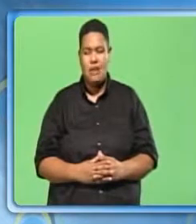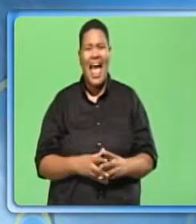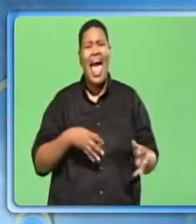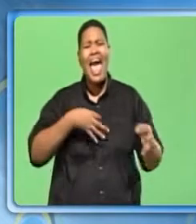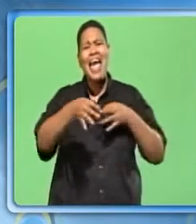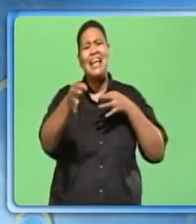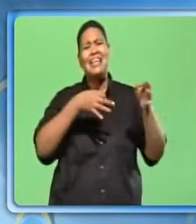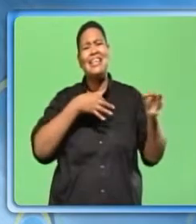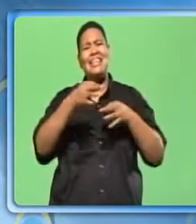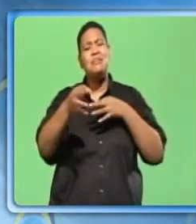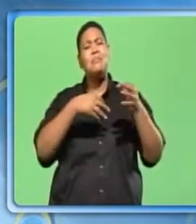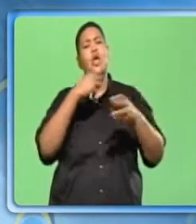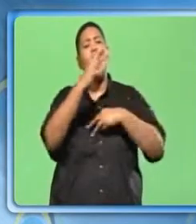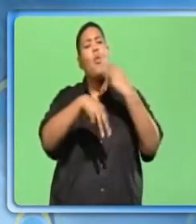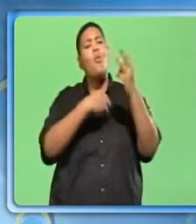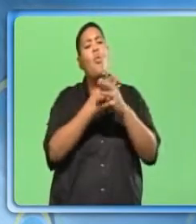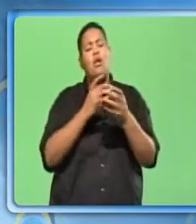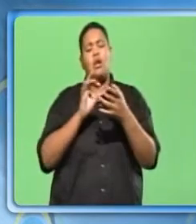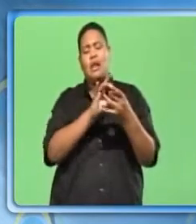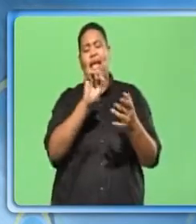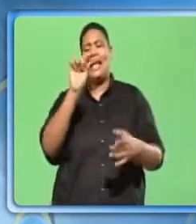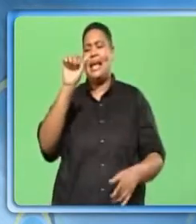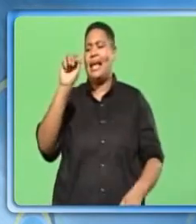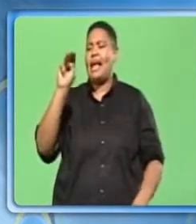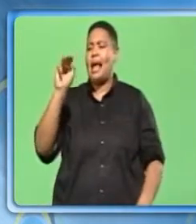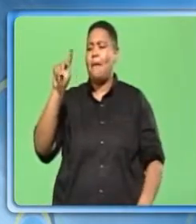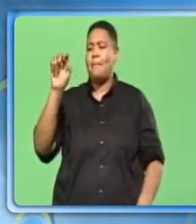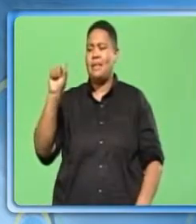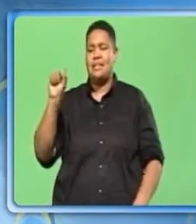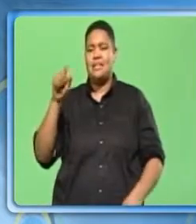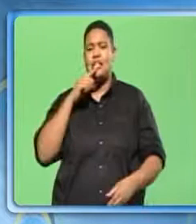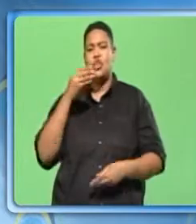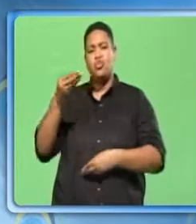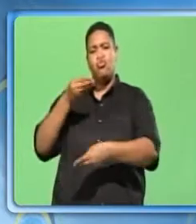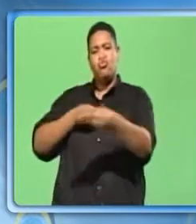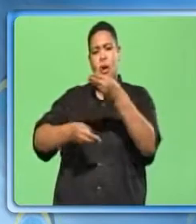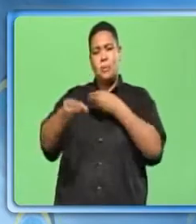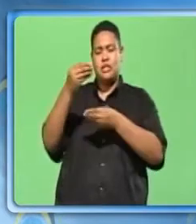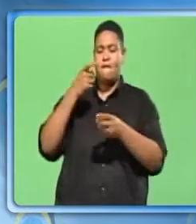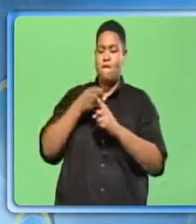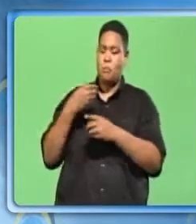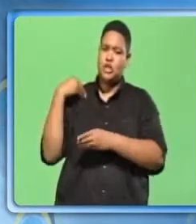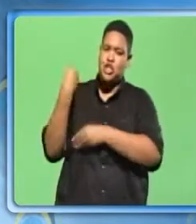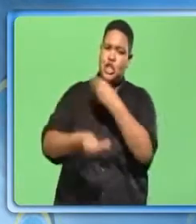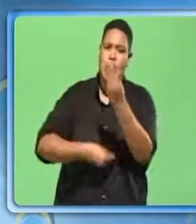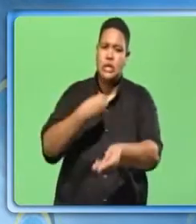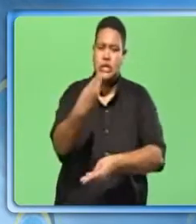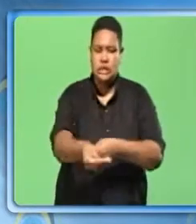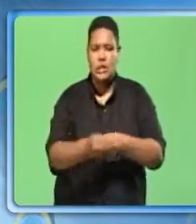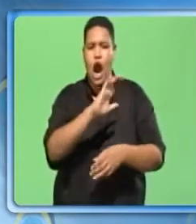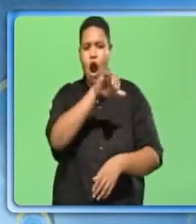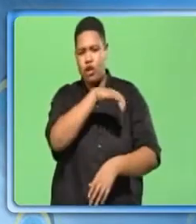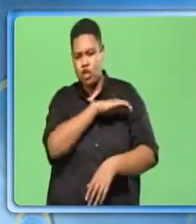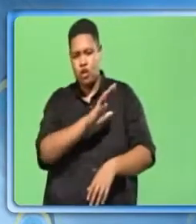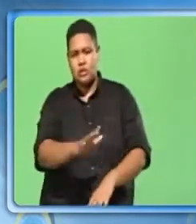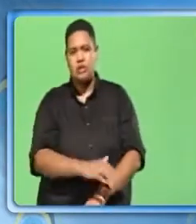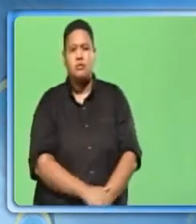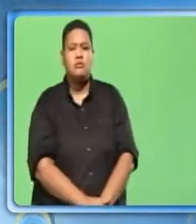explain the role of gametes in the transmission of inheritable genetic characteristics.